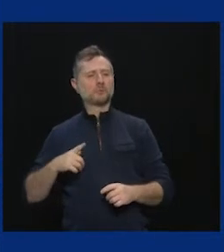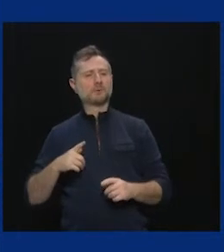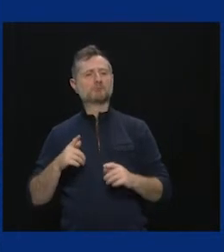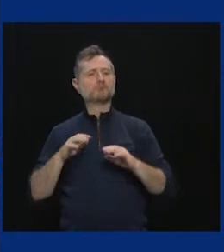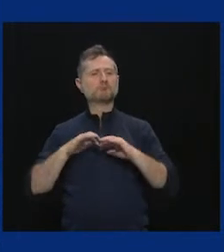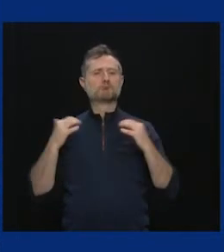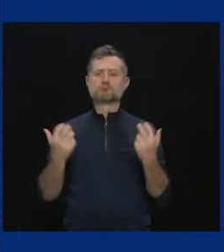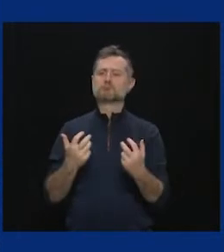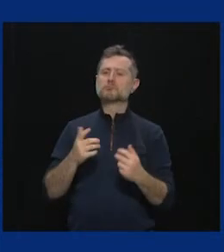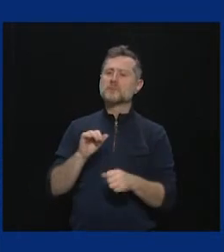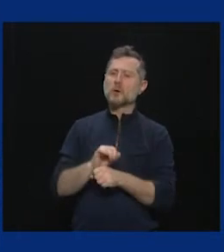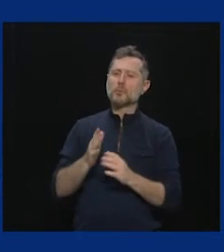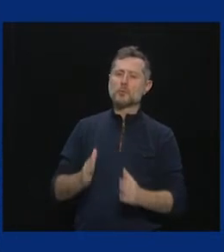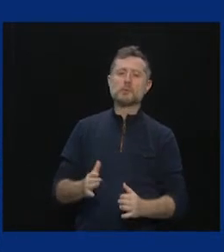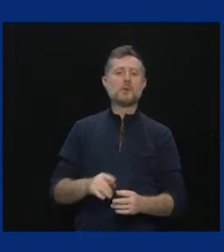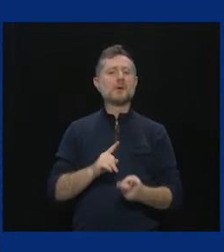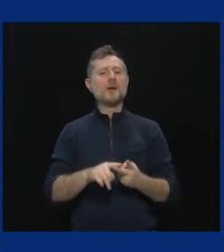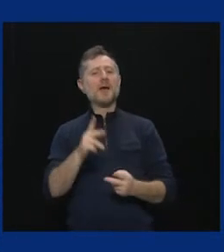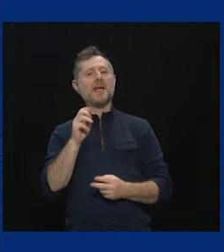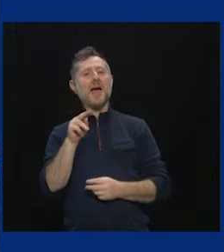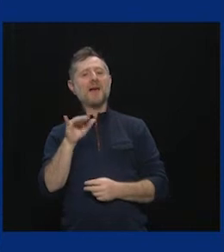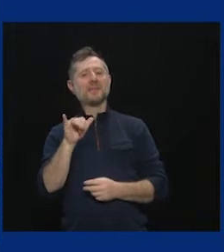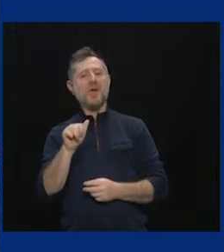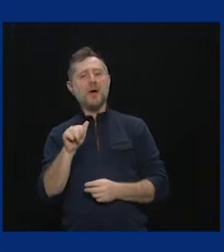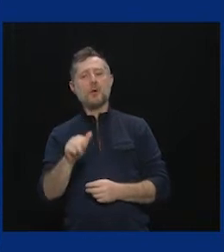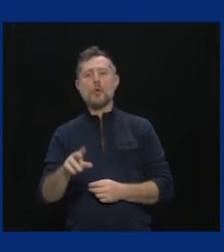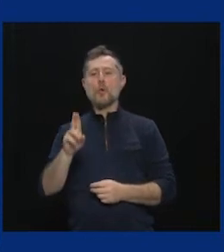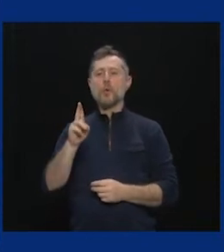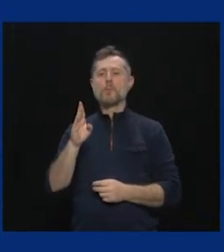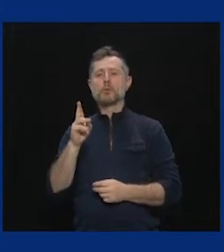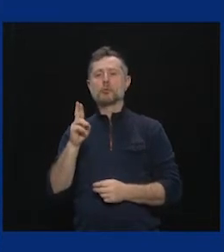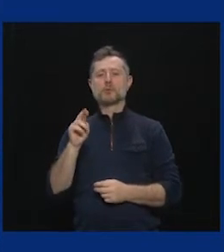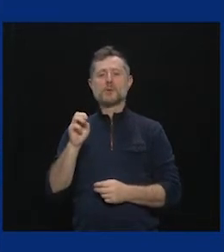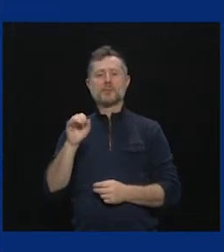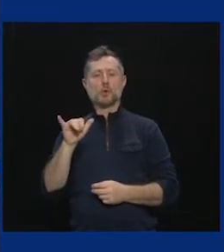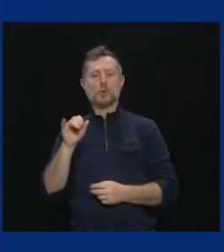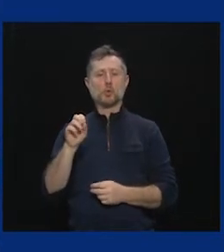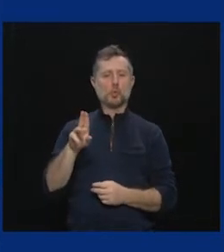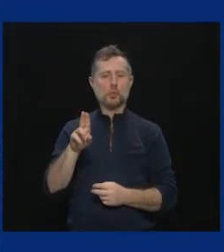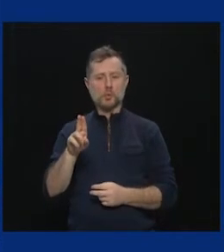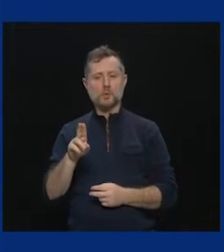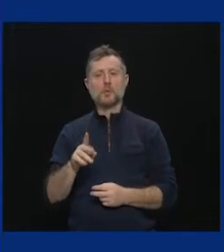Kenya Ubrayu, New York Women's Chamber of Commerce President,